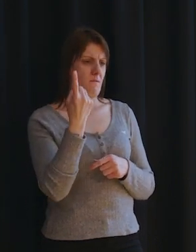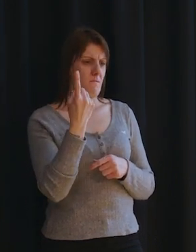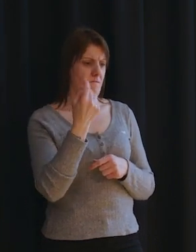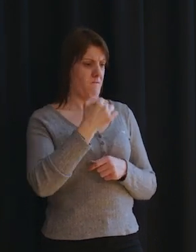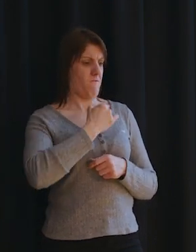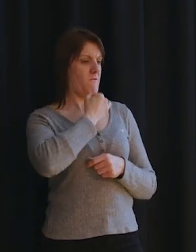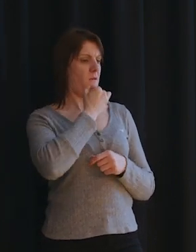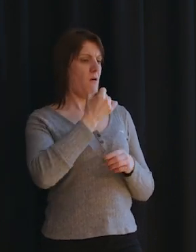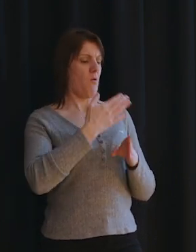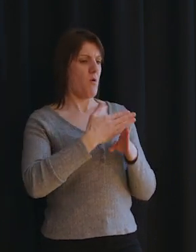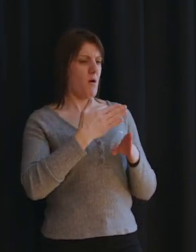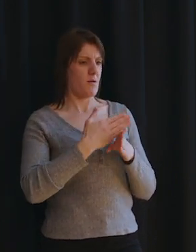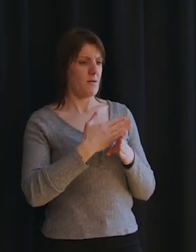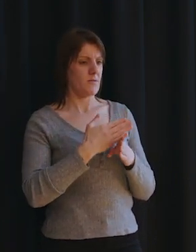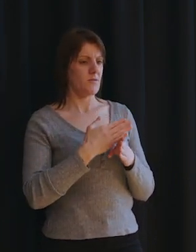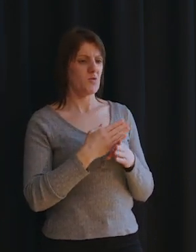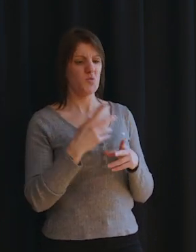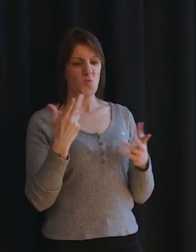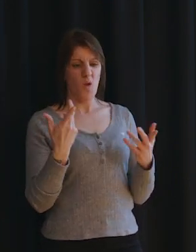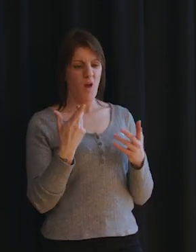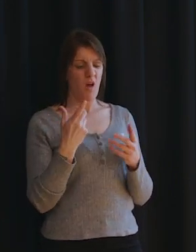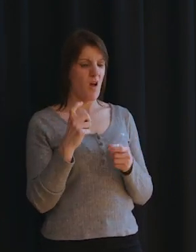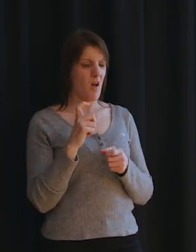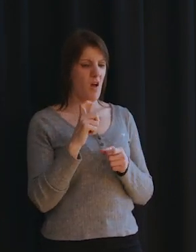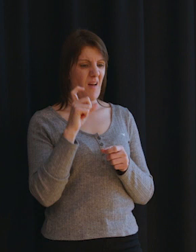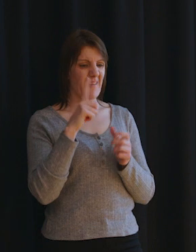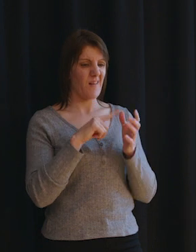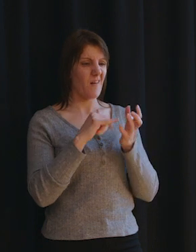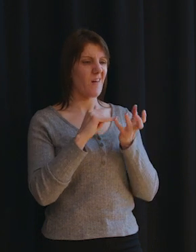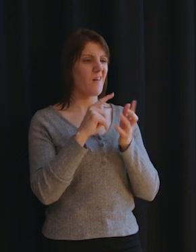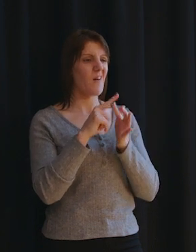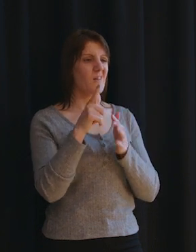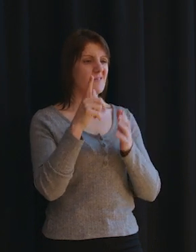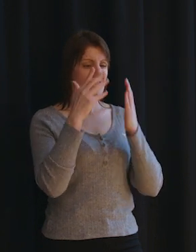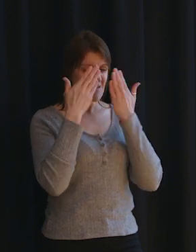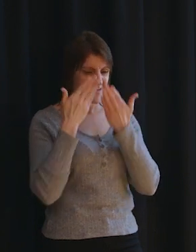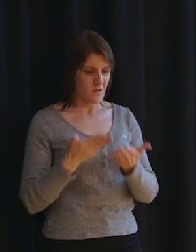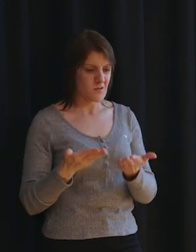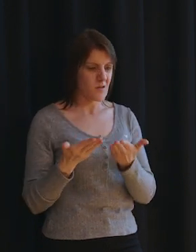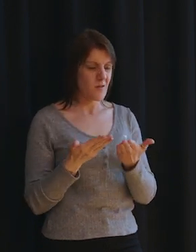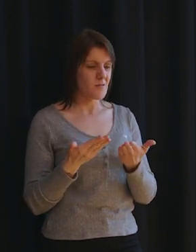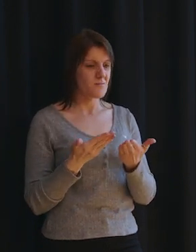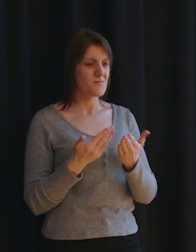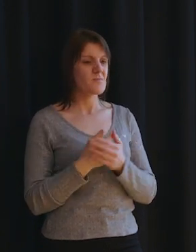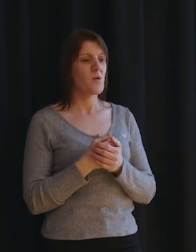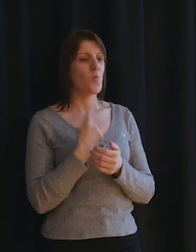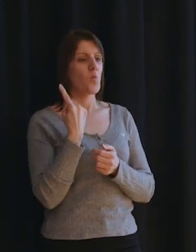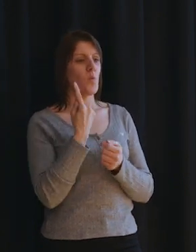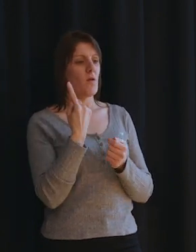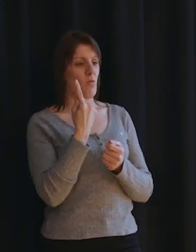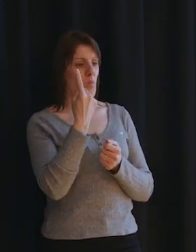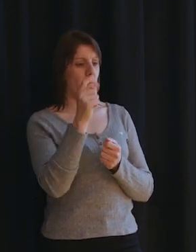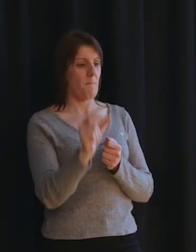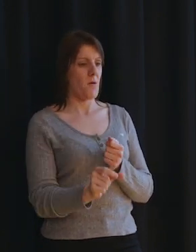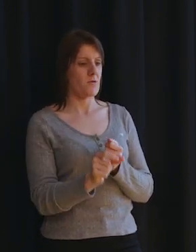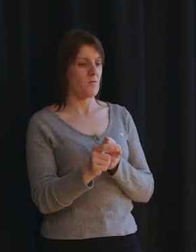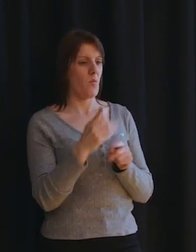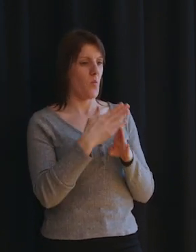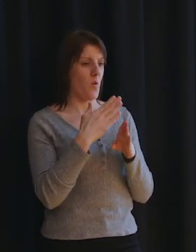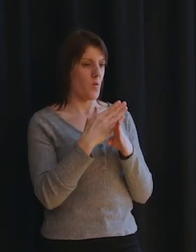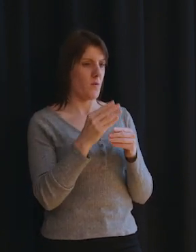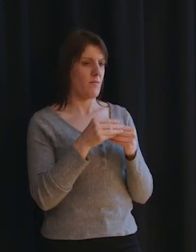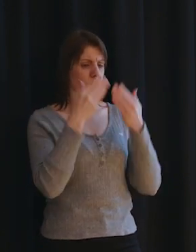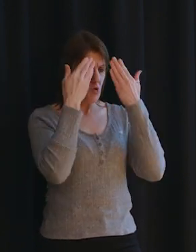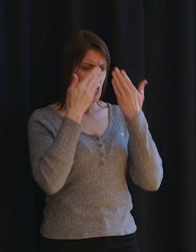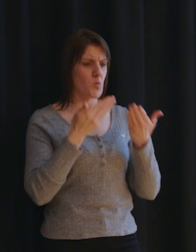study. So it's an amalgamation of different young people that we work with. And I think this sort of demonstrates